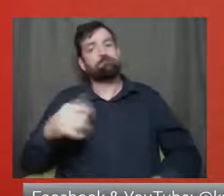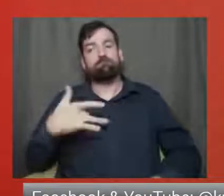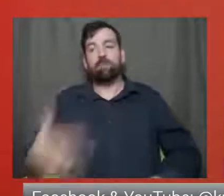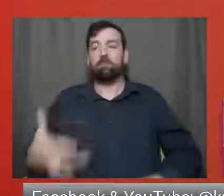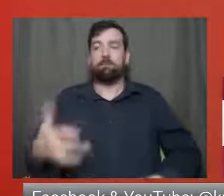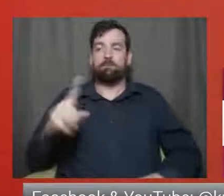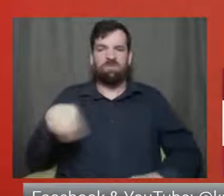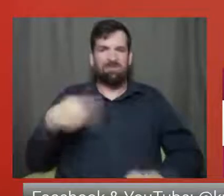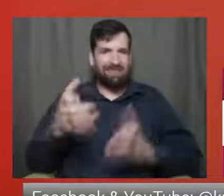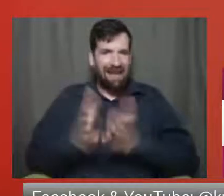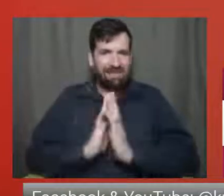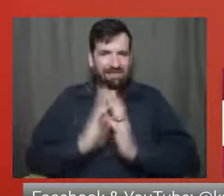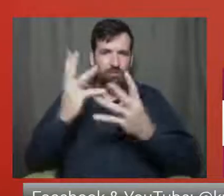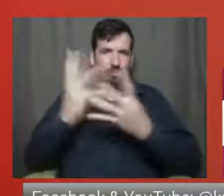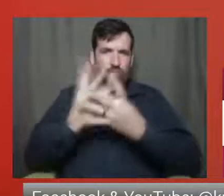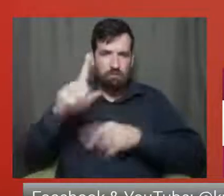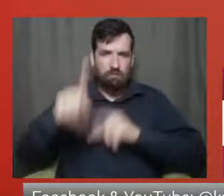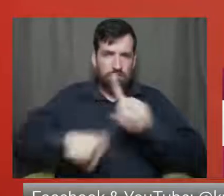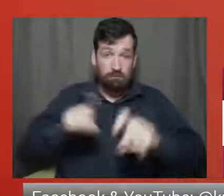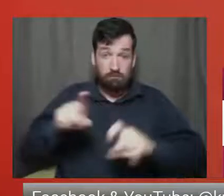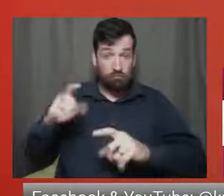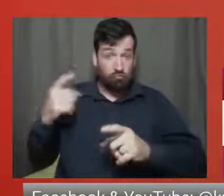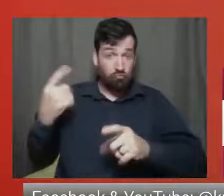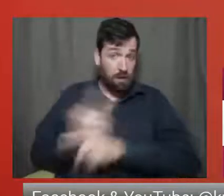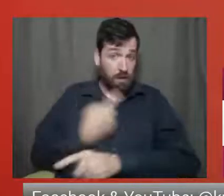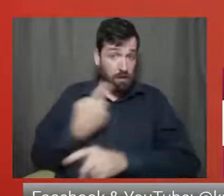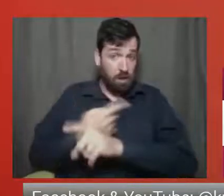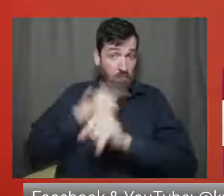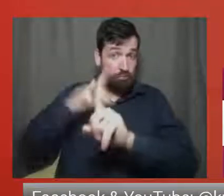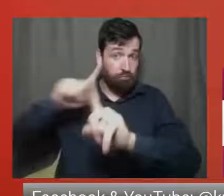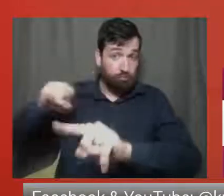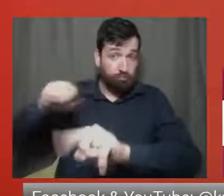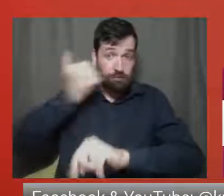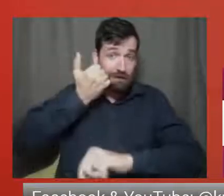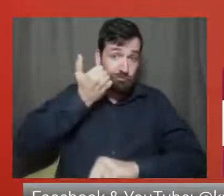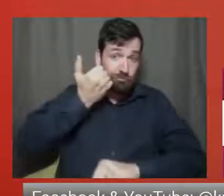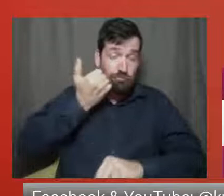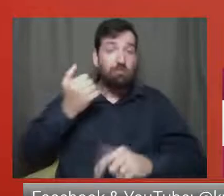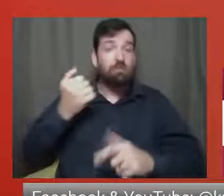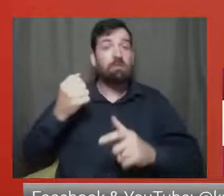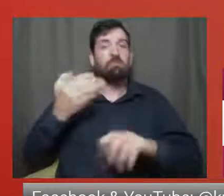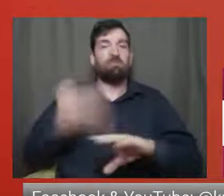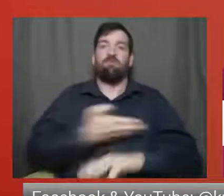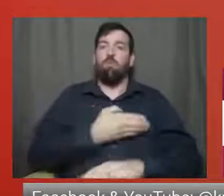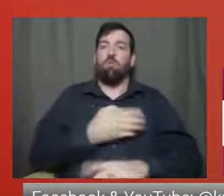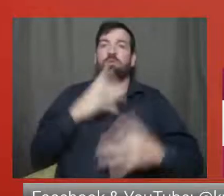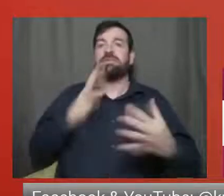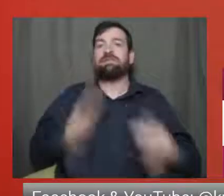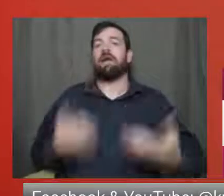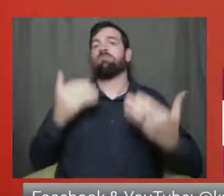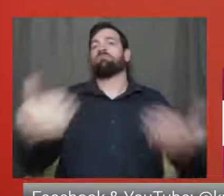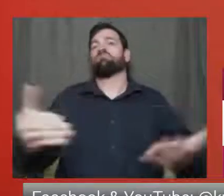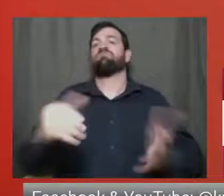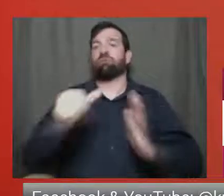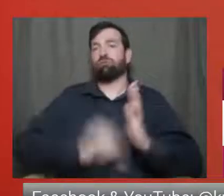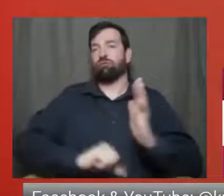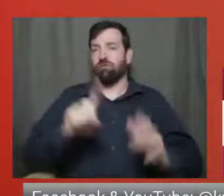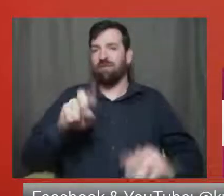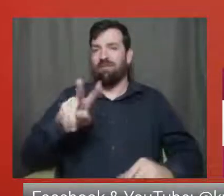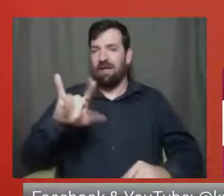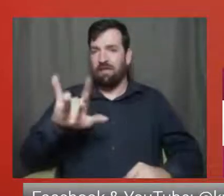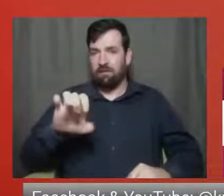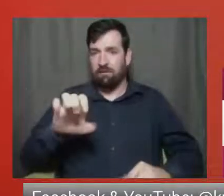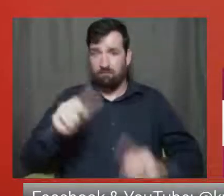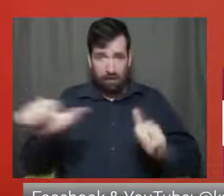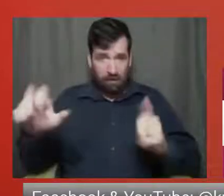screening question. Do you get regular dental care? Before I think about putting a device in place. And then I ask if you're having any problems with your teeth